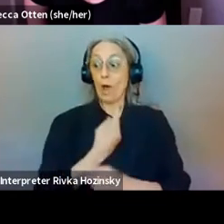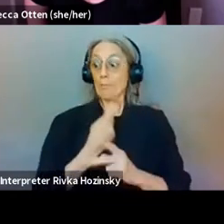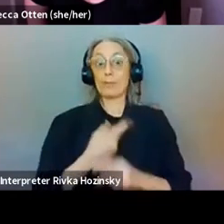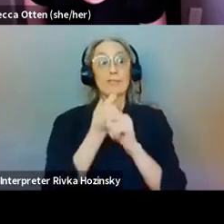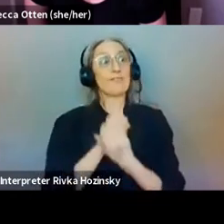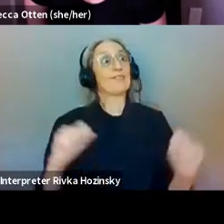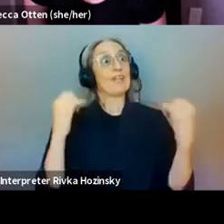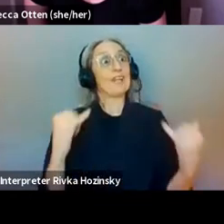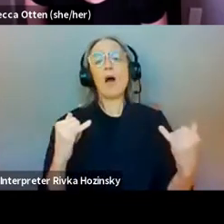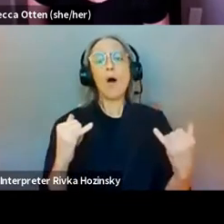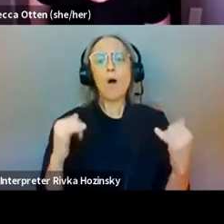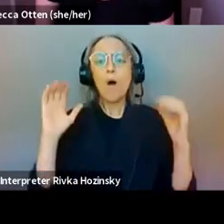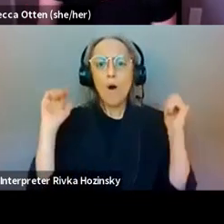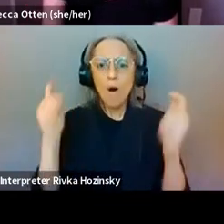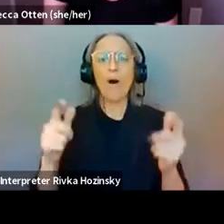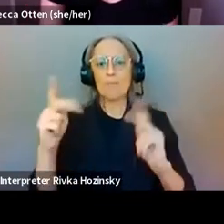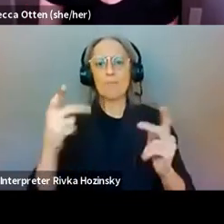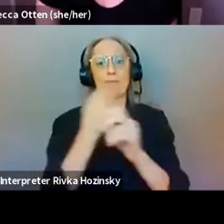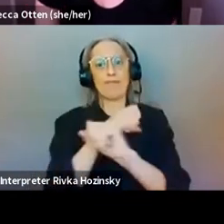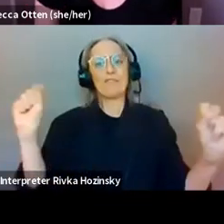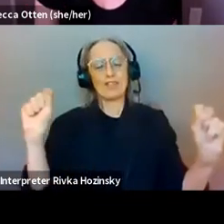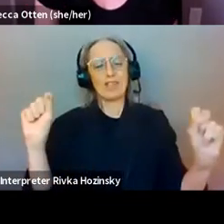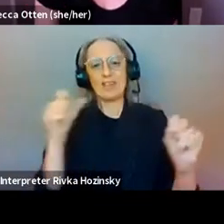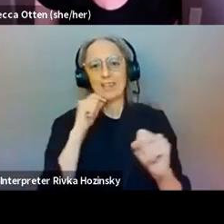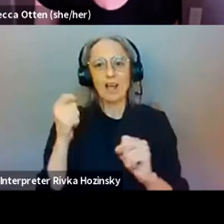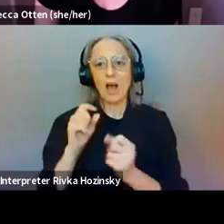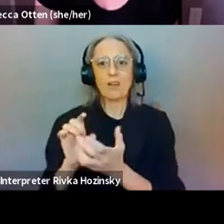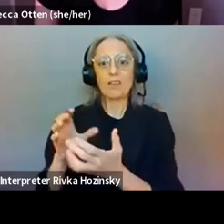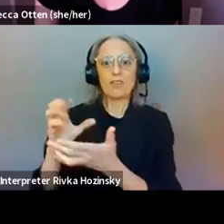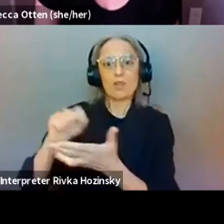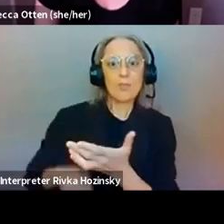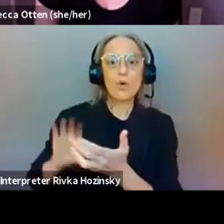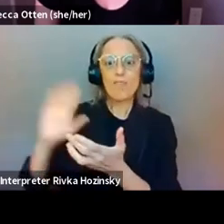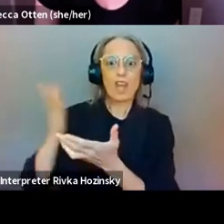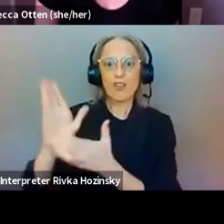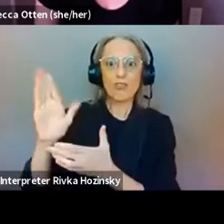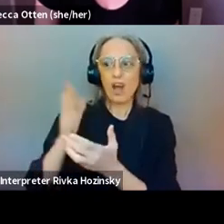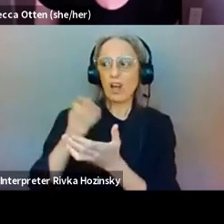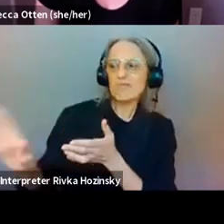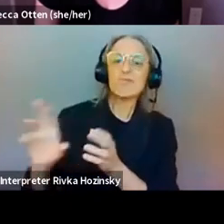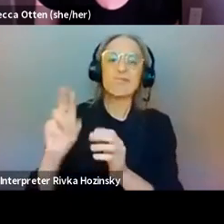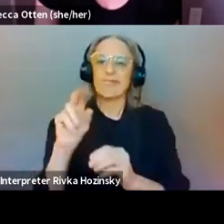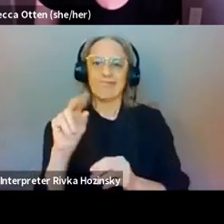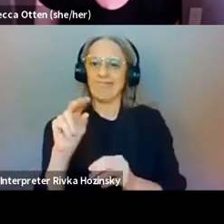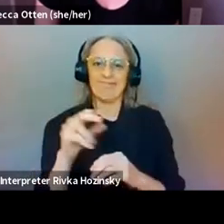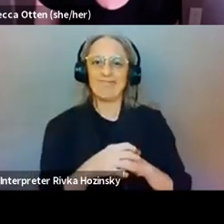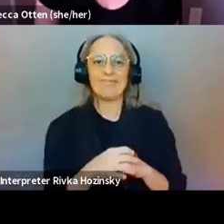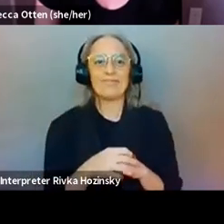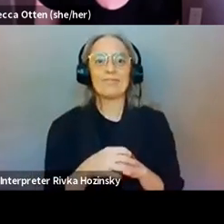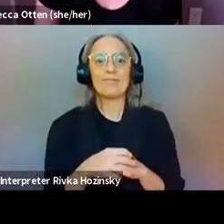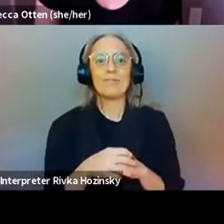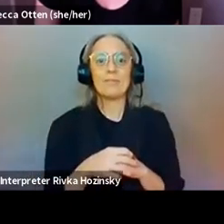everyone. Yes. And you know, one thing that we should emphasize as well, you